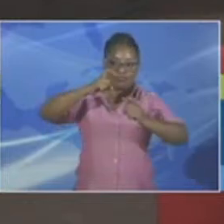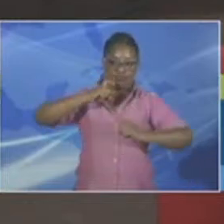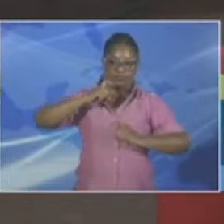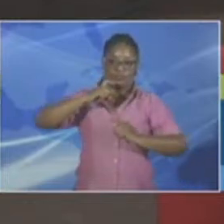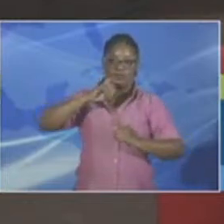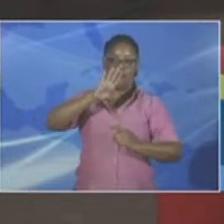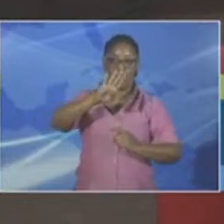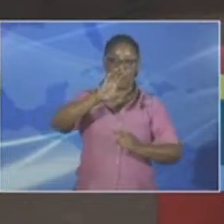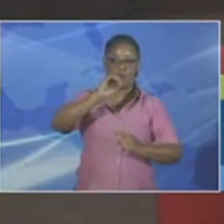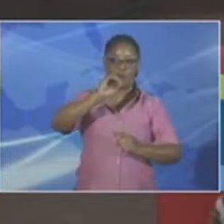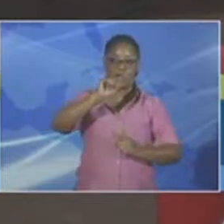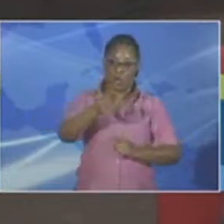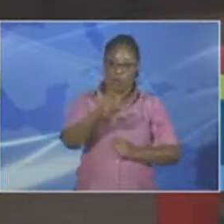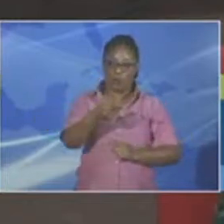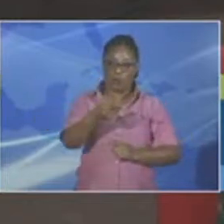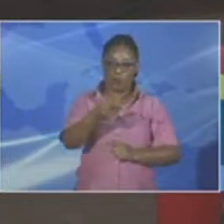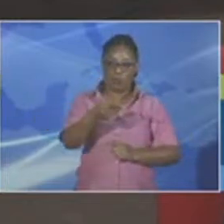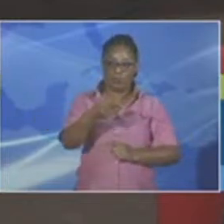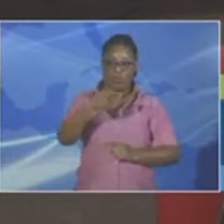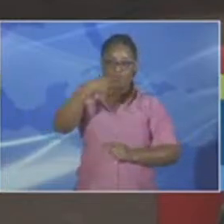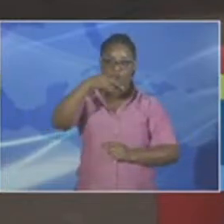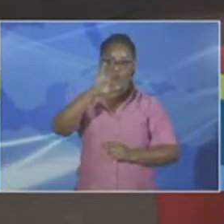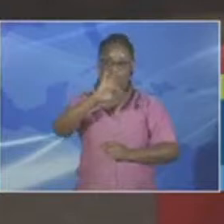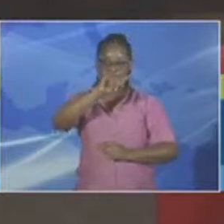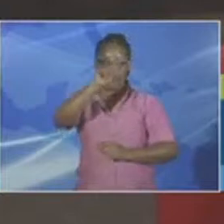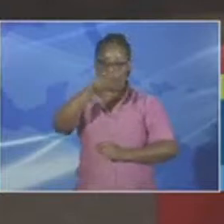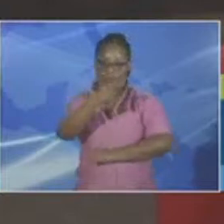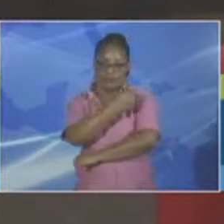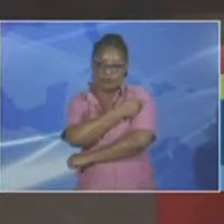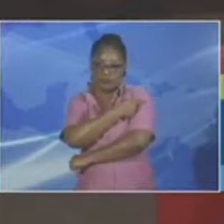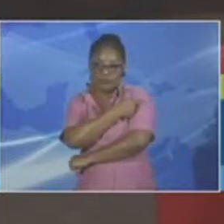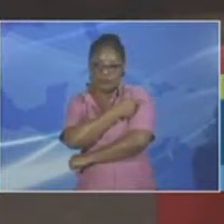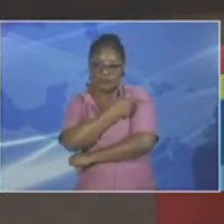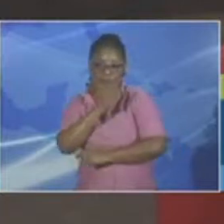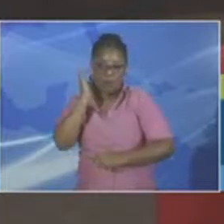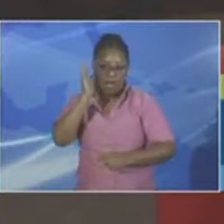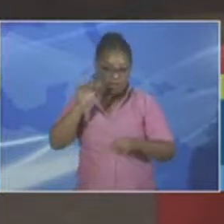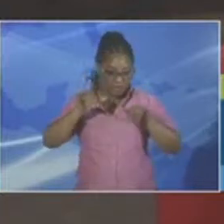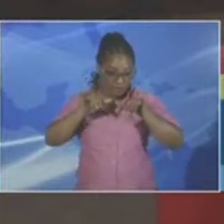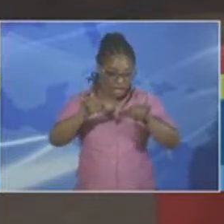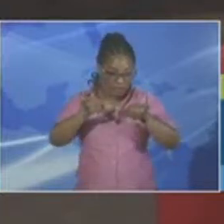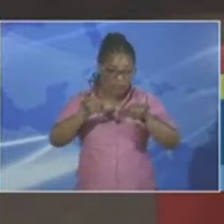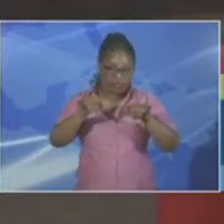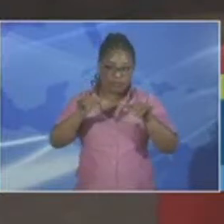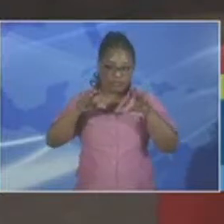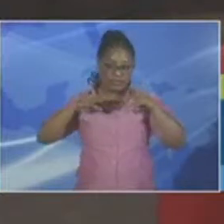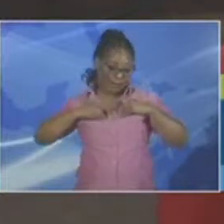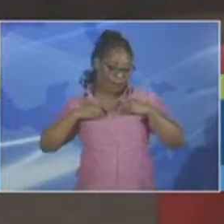11. Are we still seeing that a relatively